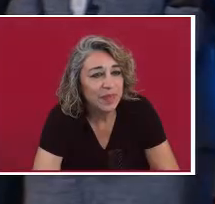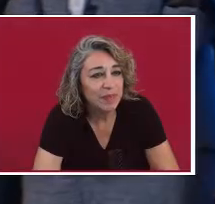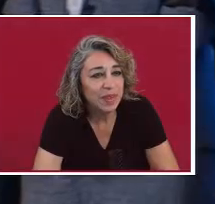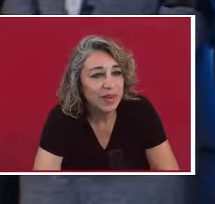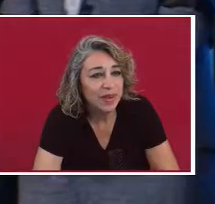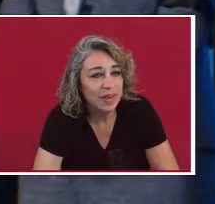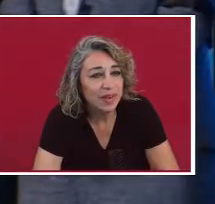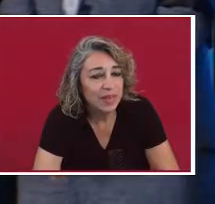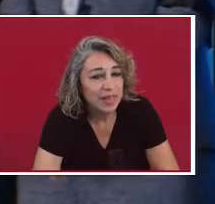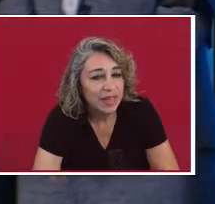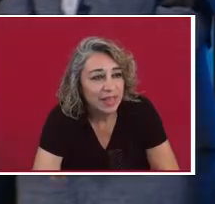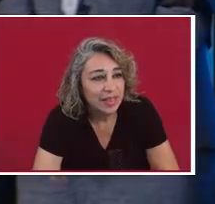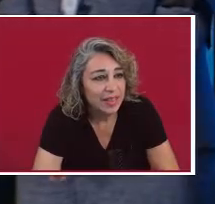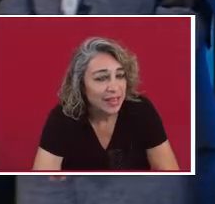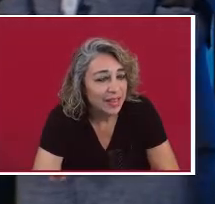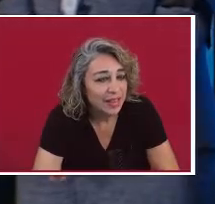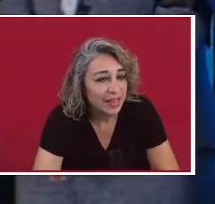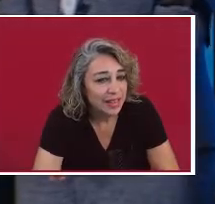up there